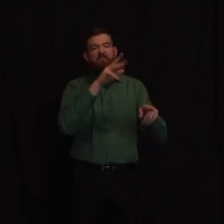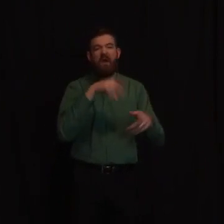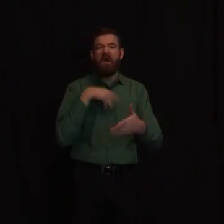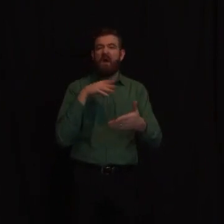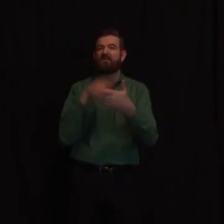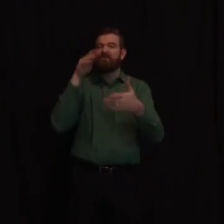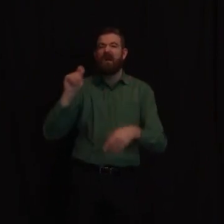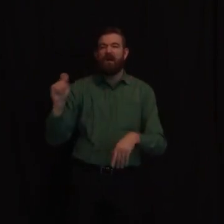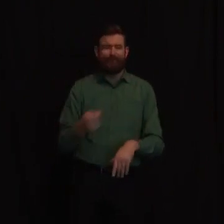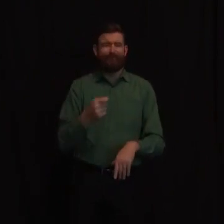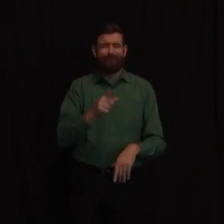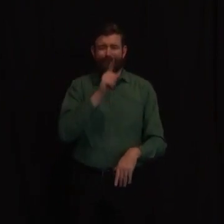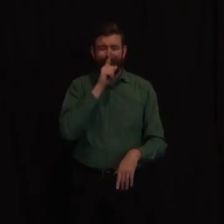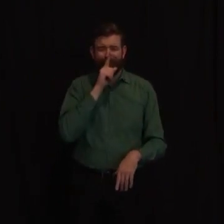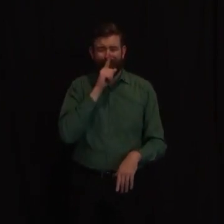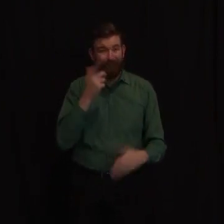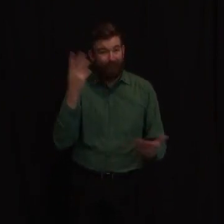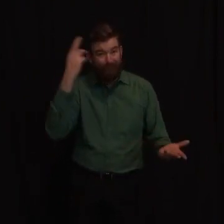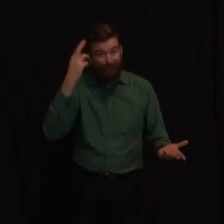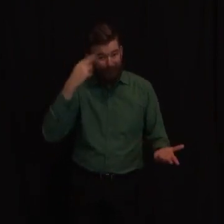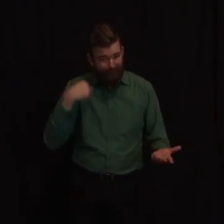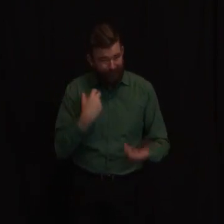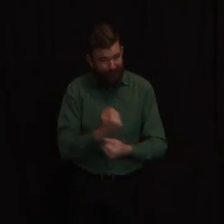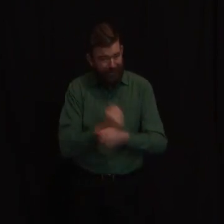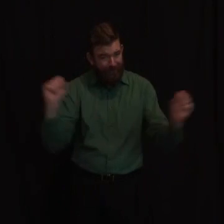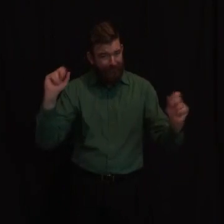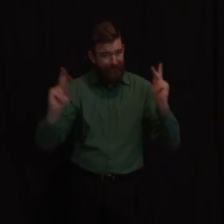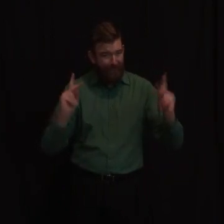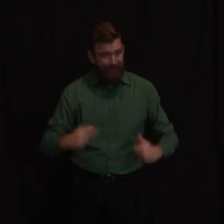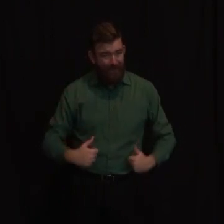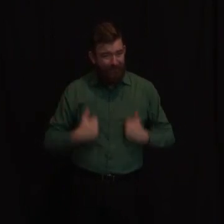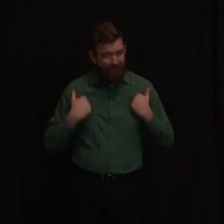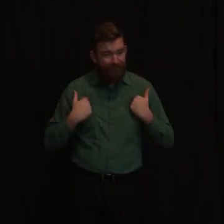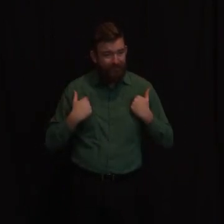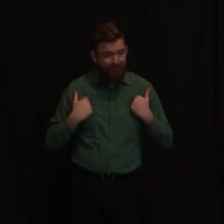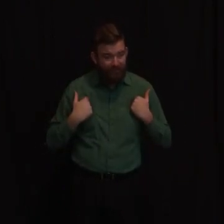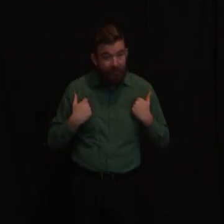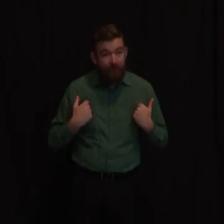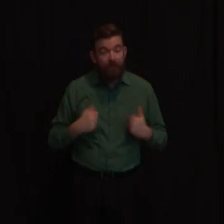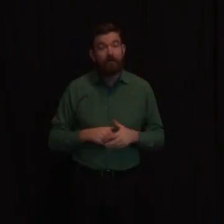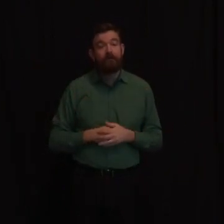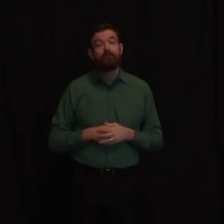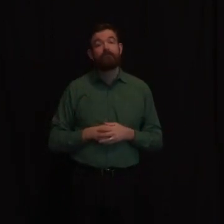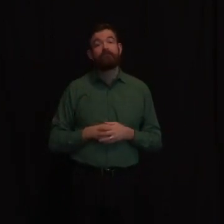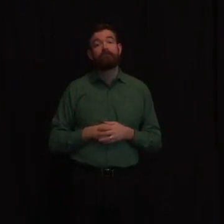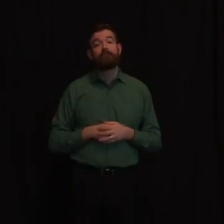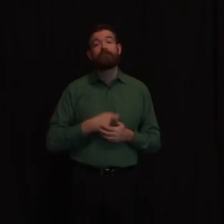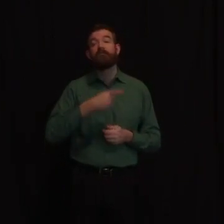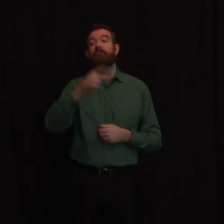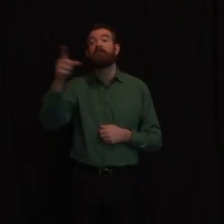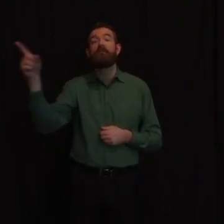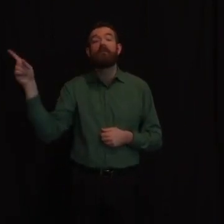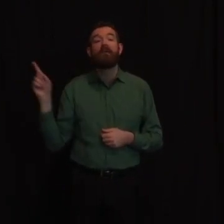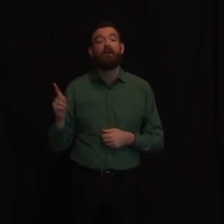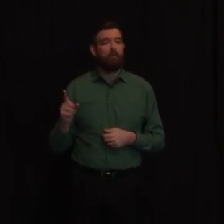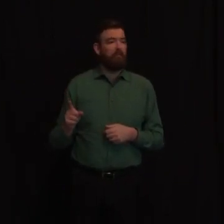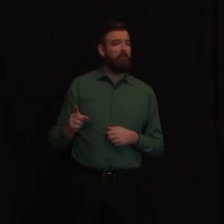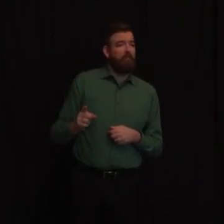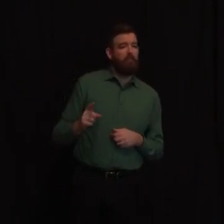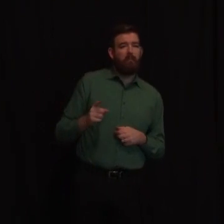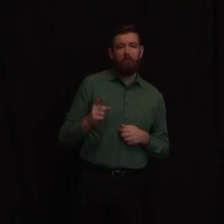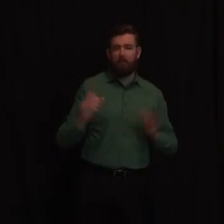hospitals, and keep them alive. So anybody out there who thinks that let's just open the place up